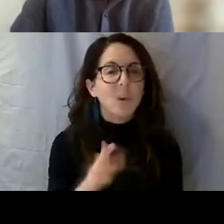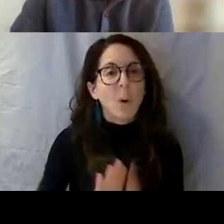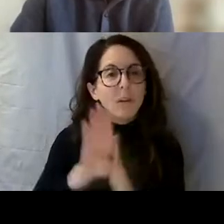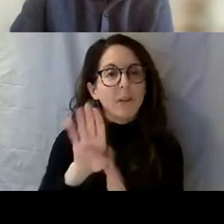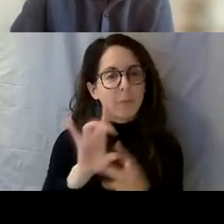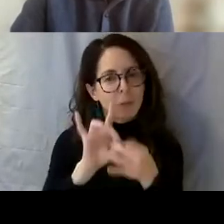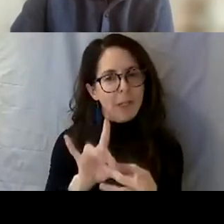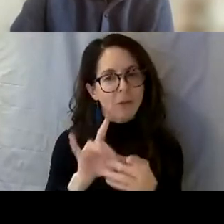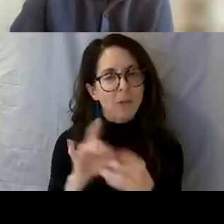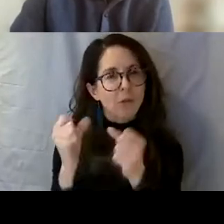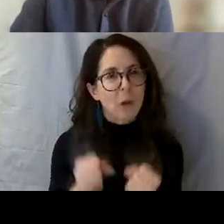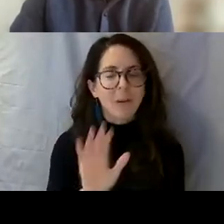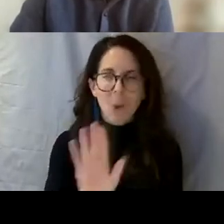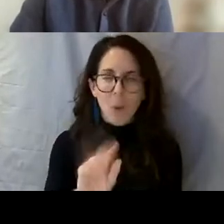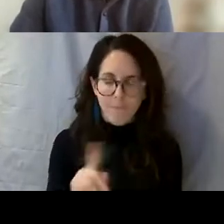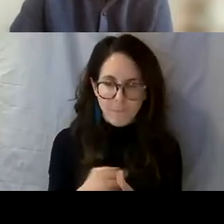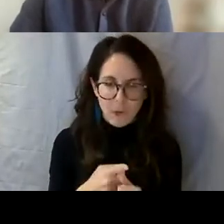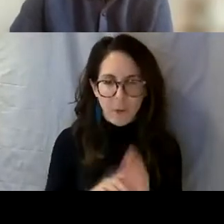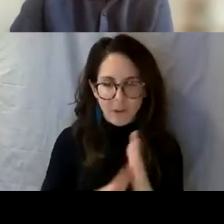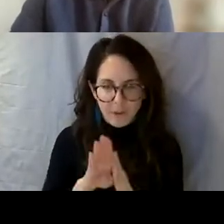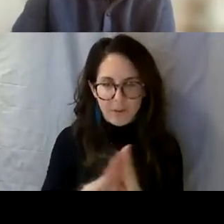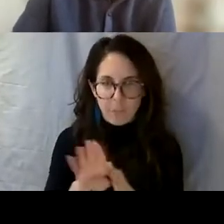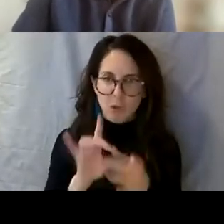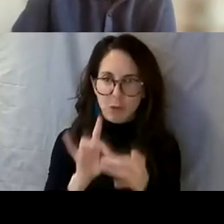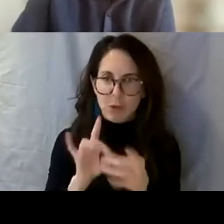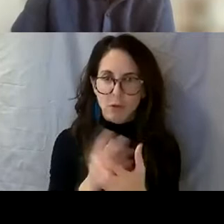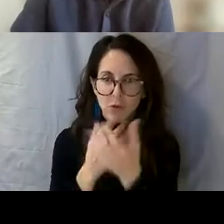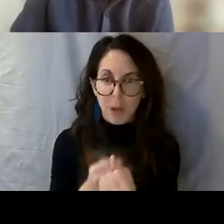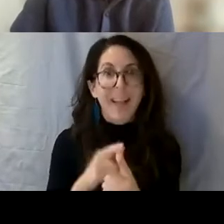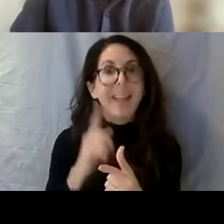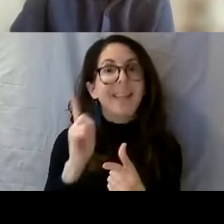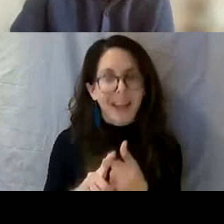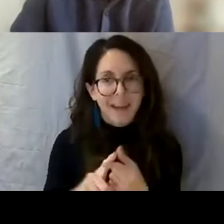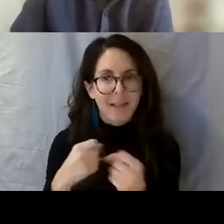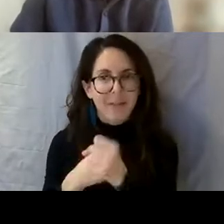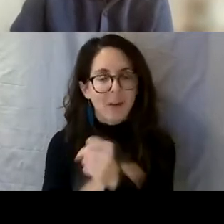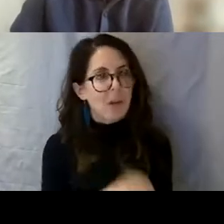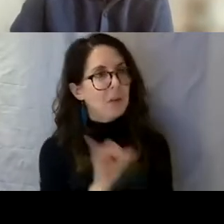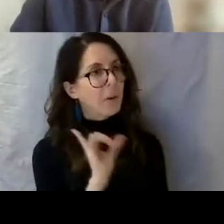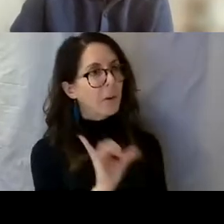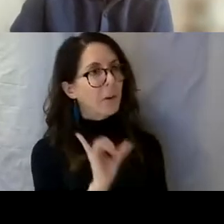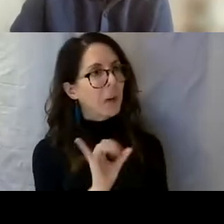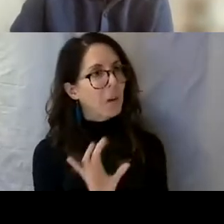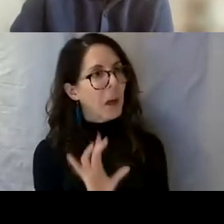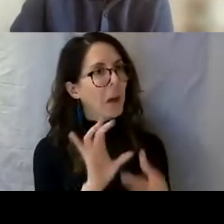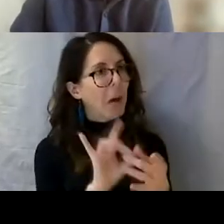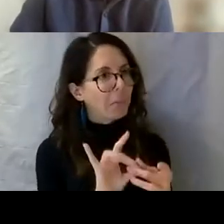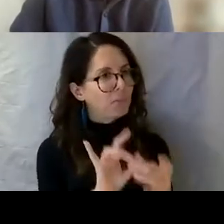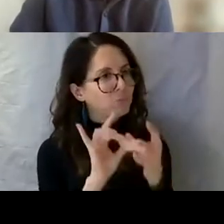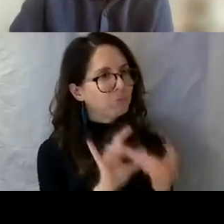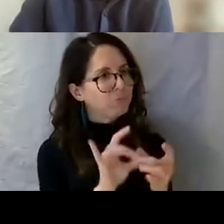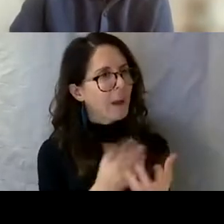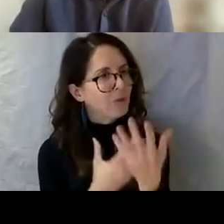start building those trusting relationships. And then the foundations are going to feel more comfortable about throwing their conditions out the